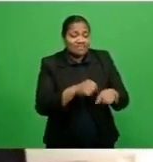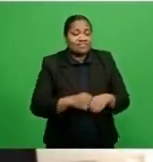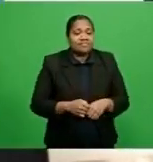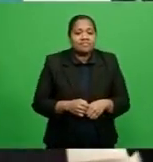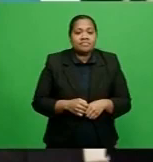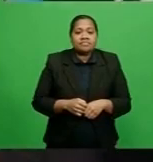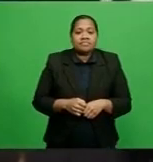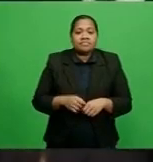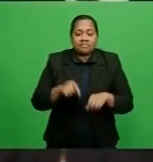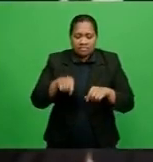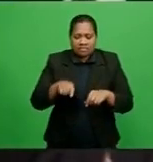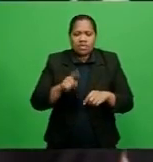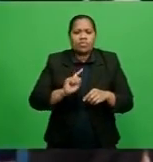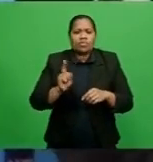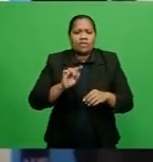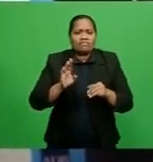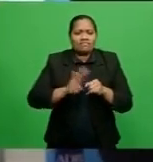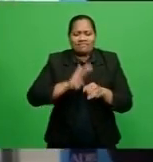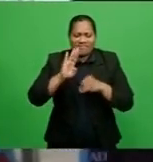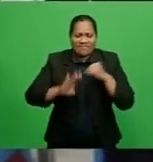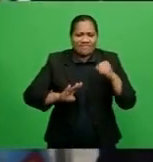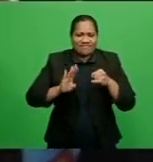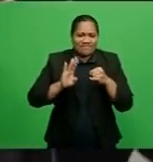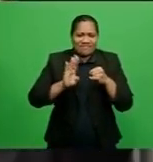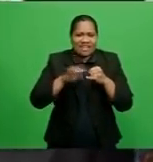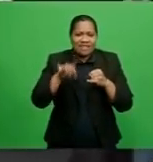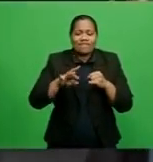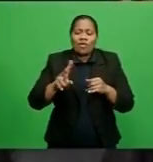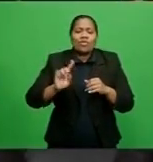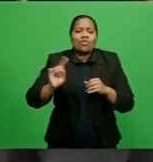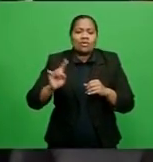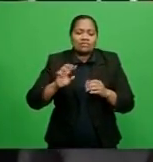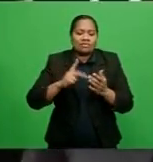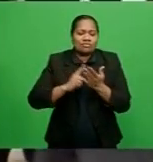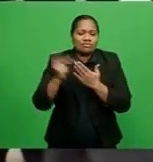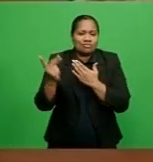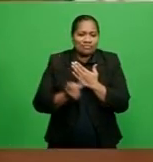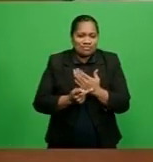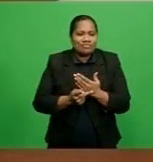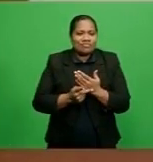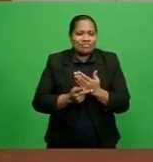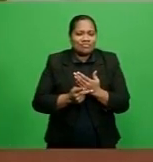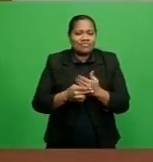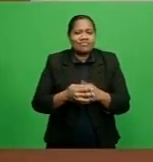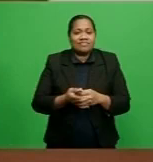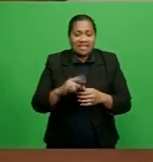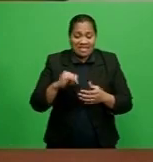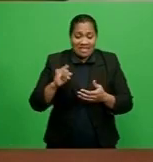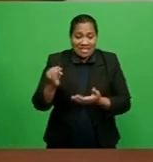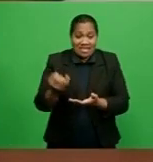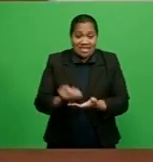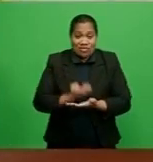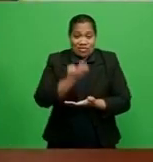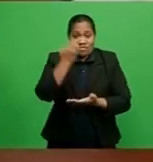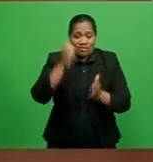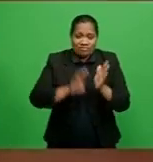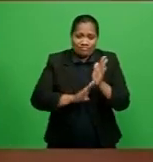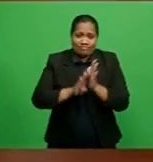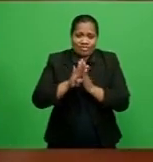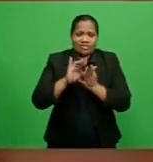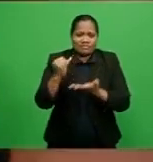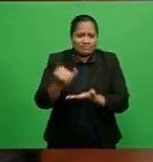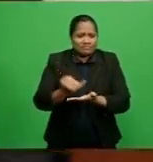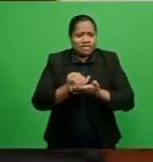the sustained private sector-led growth reform program aimed at driving economic growth through investment and improving management of